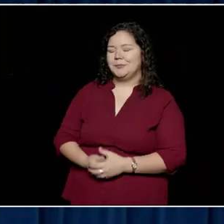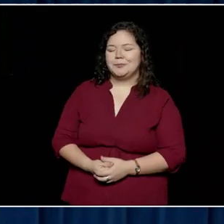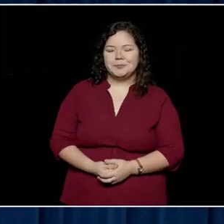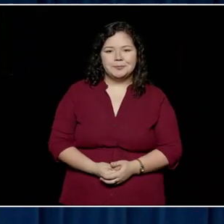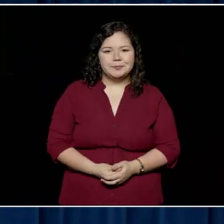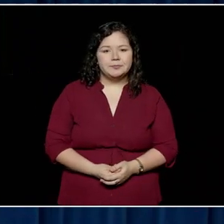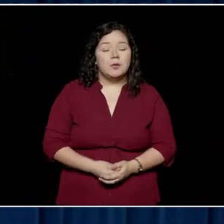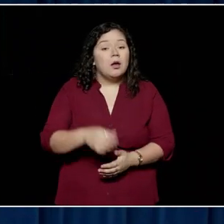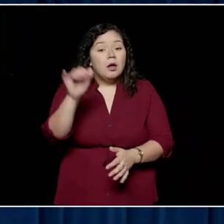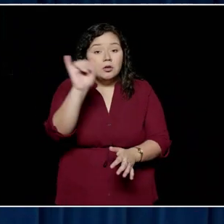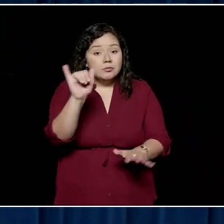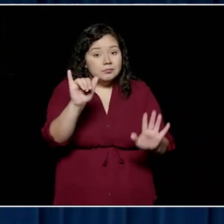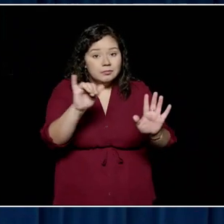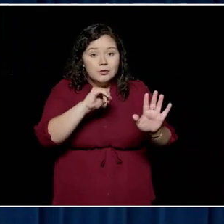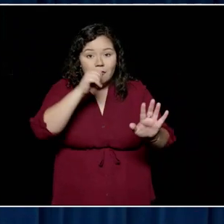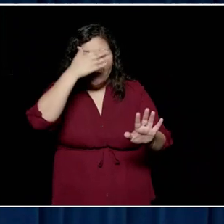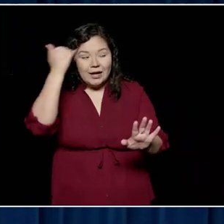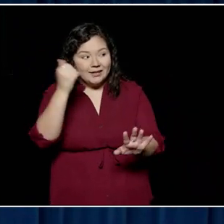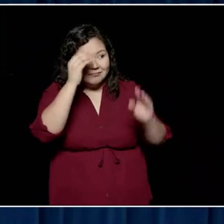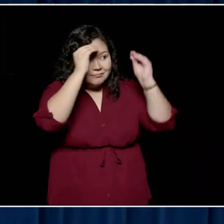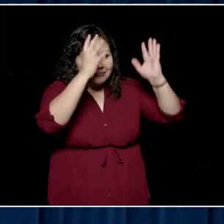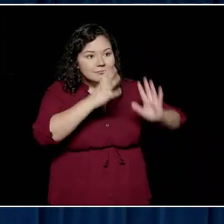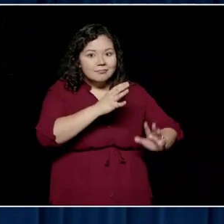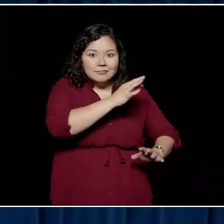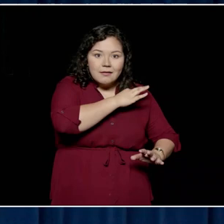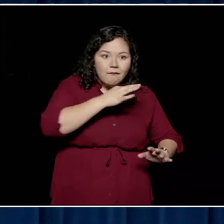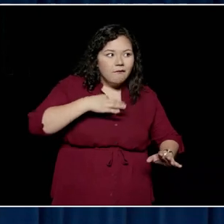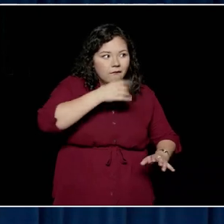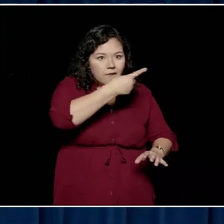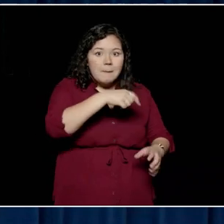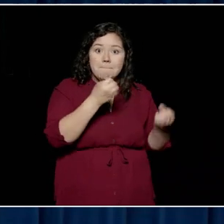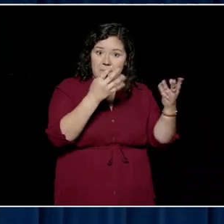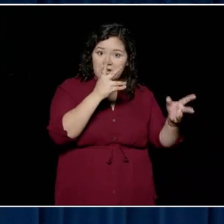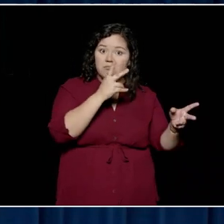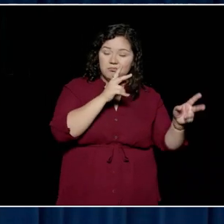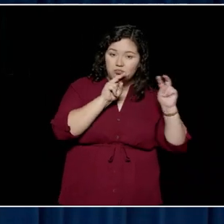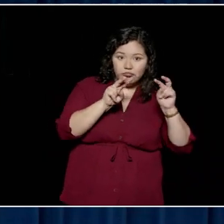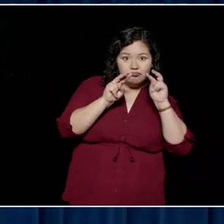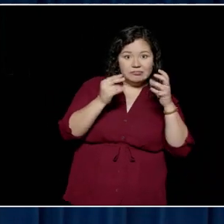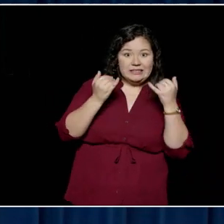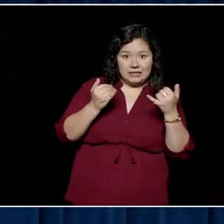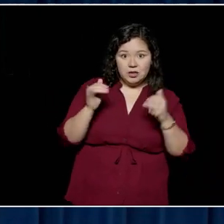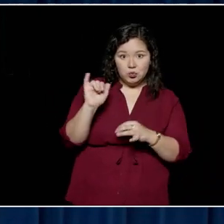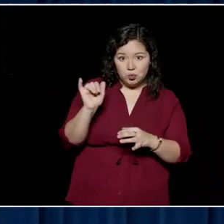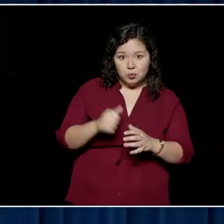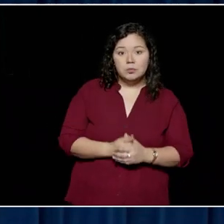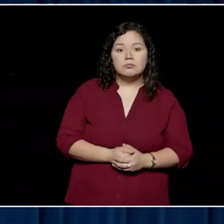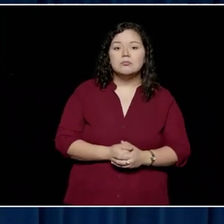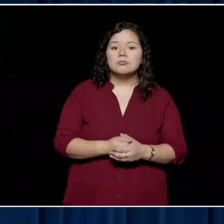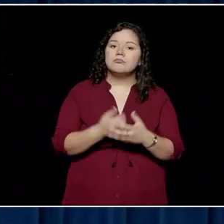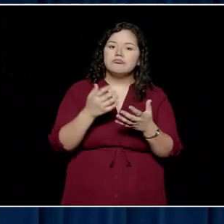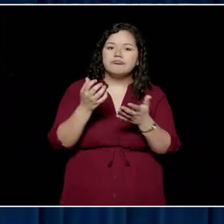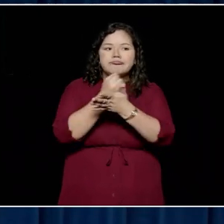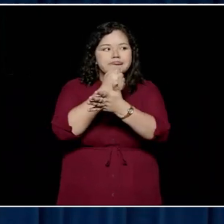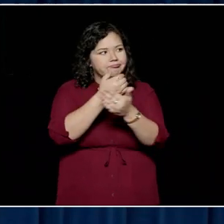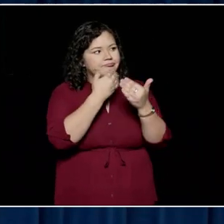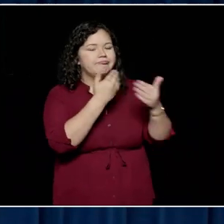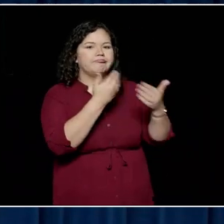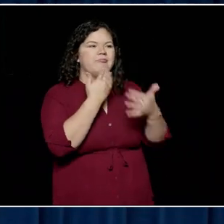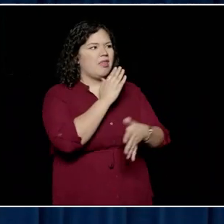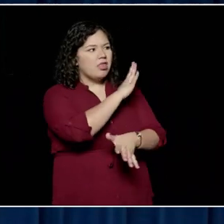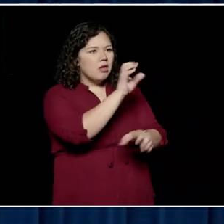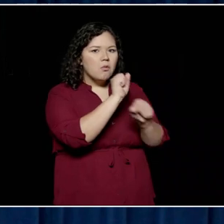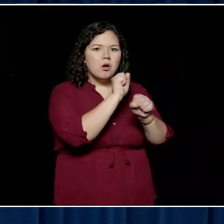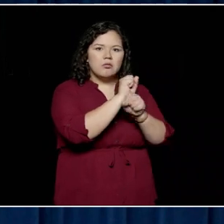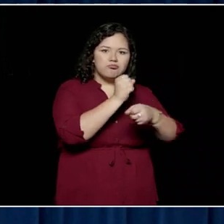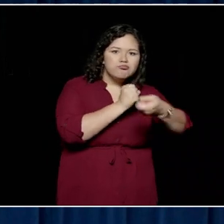big thank you. And let's not forget the faculty members. Many of them have joined us virtually this morning. Let's